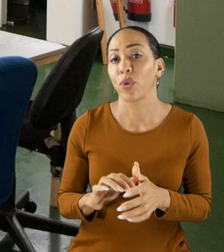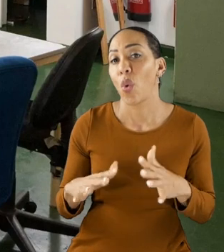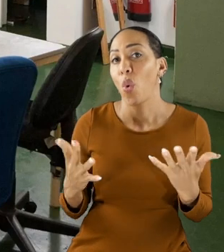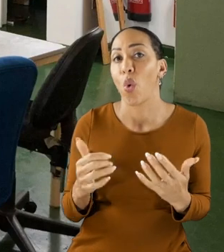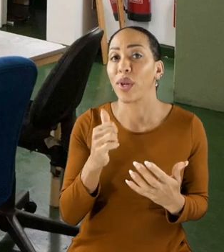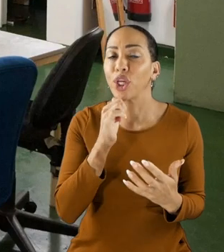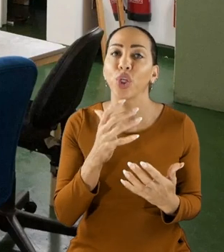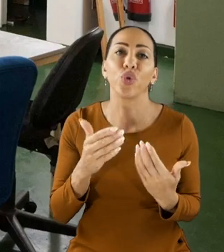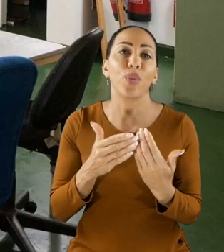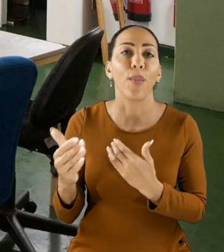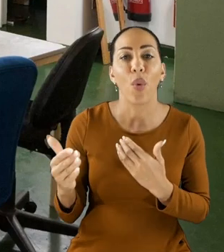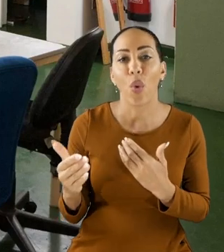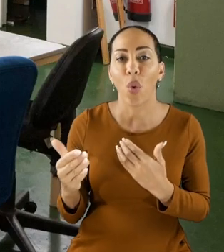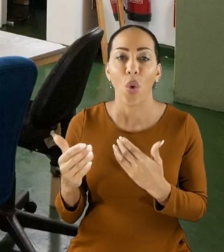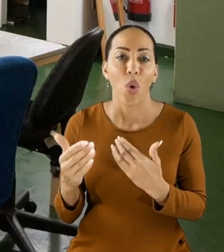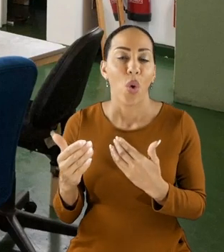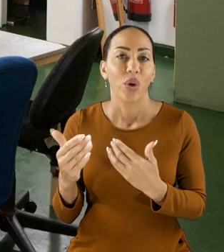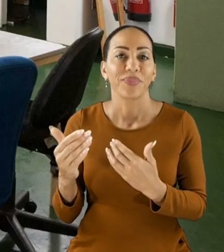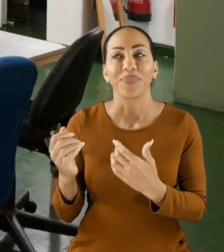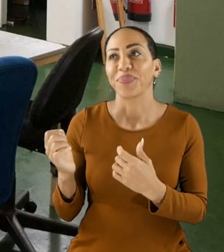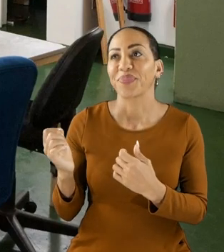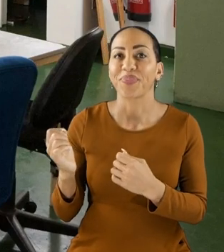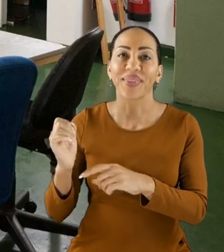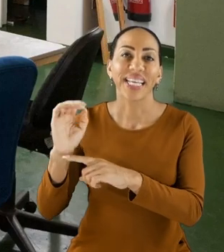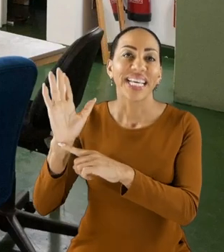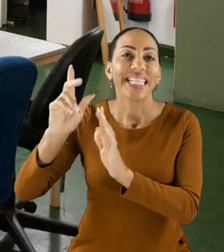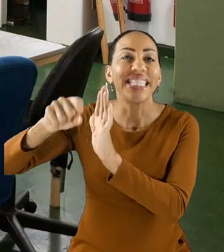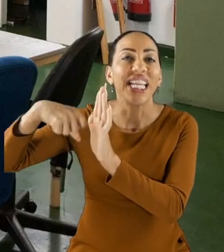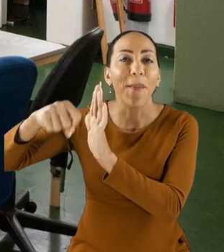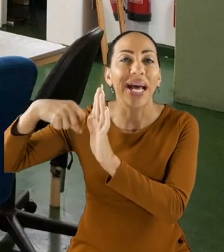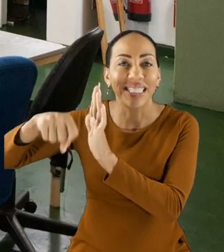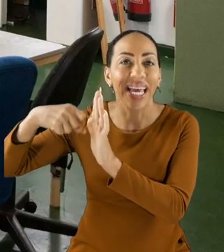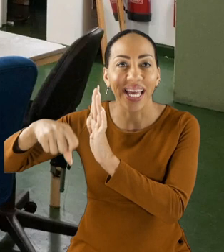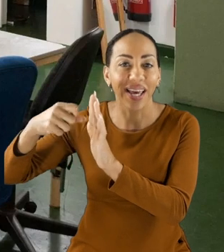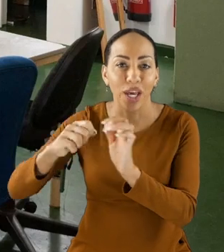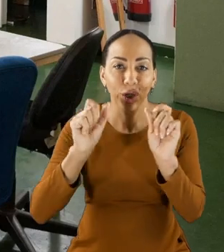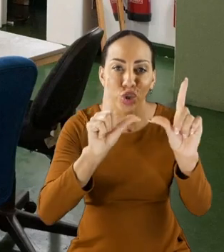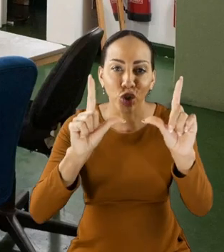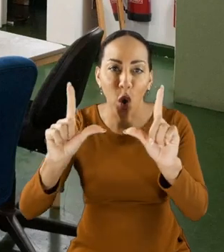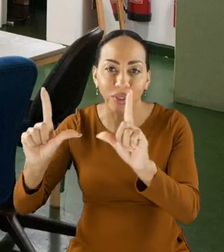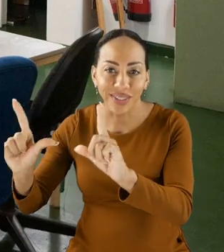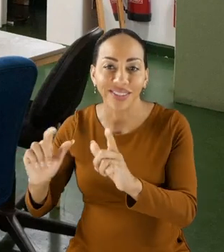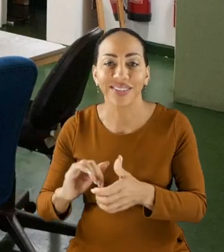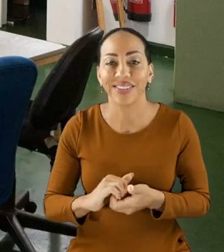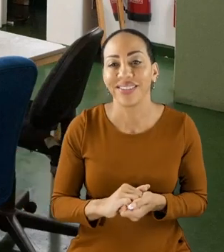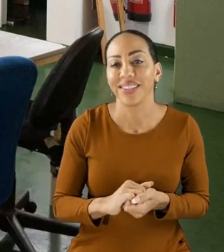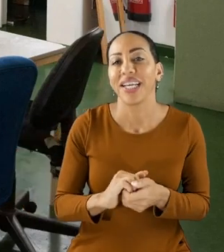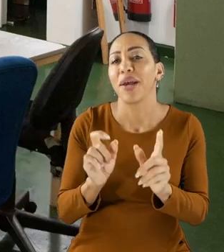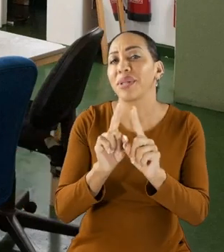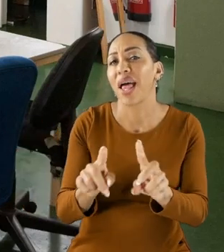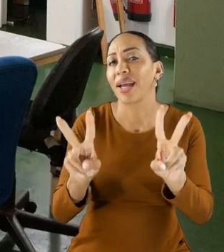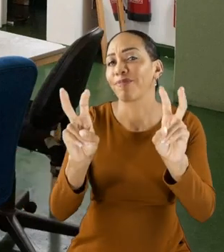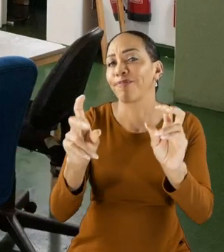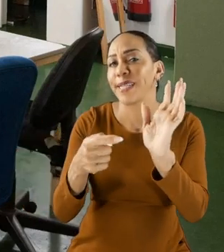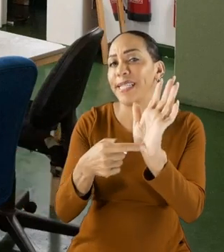themselves. We can use quite cinematic effects where we create sort of shots like this. This